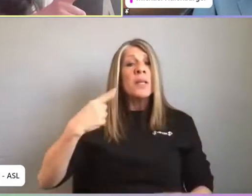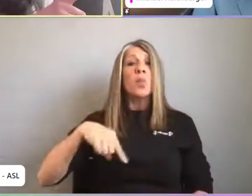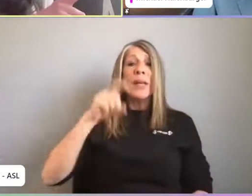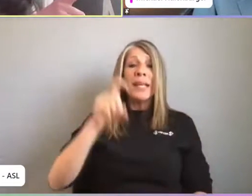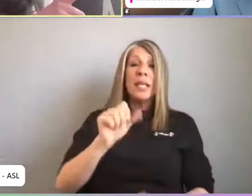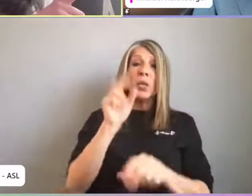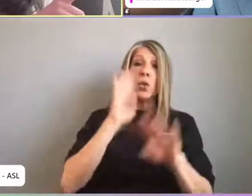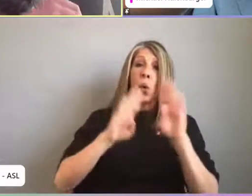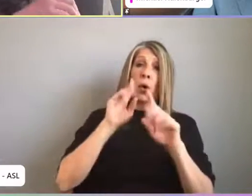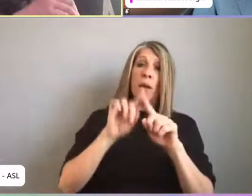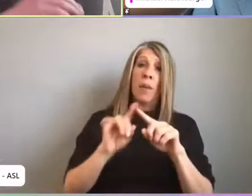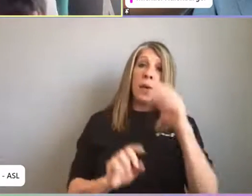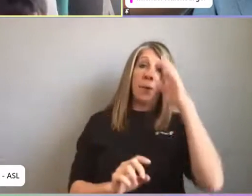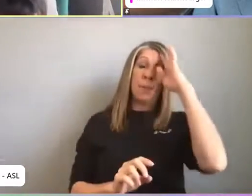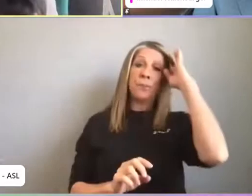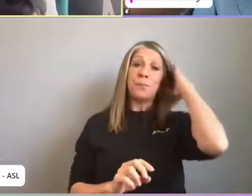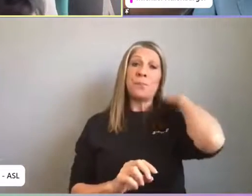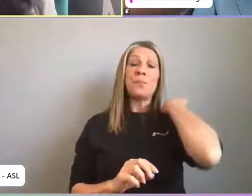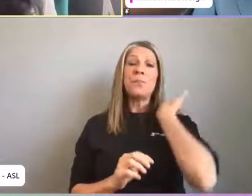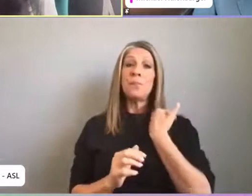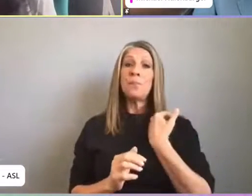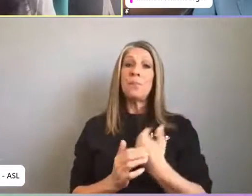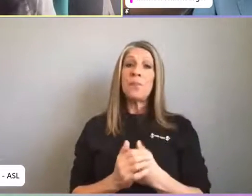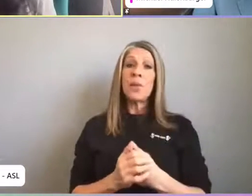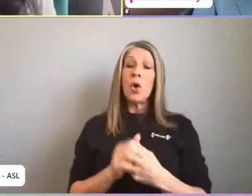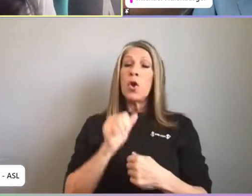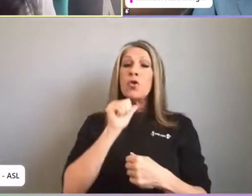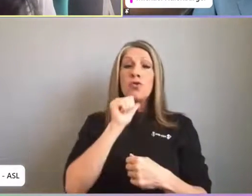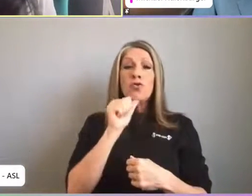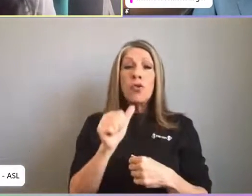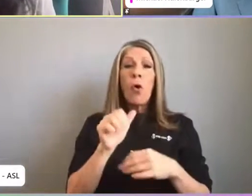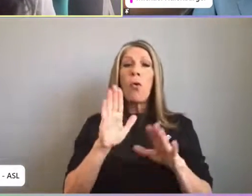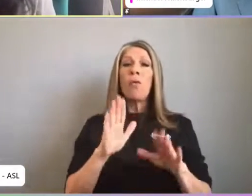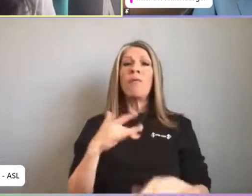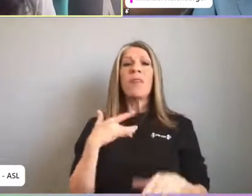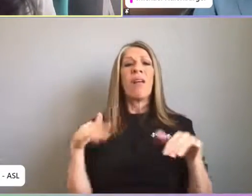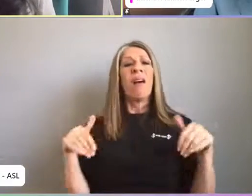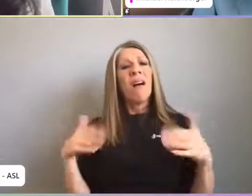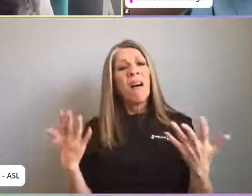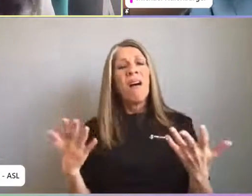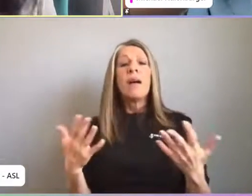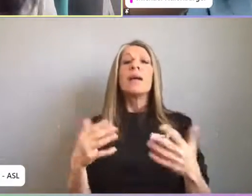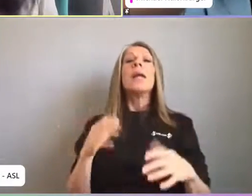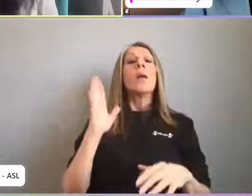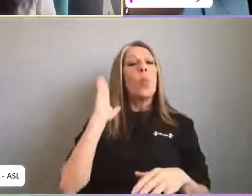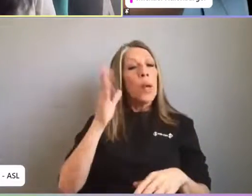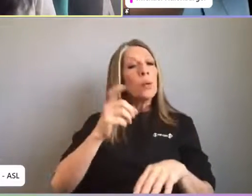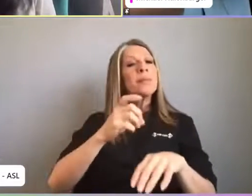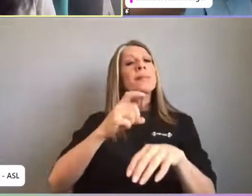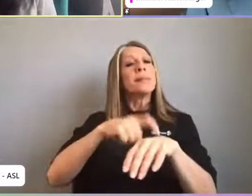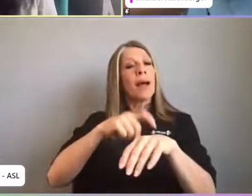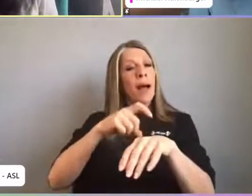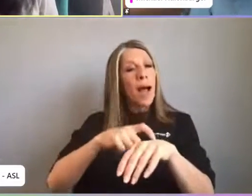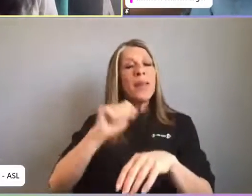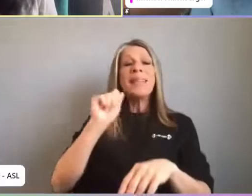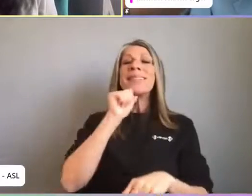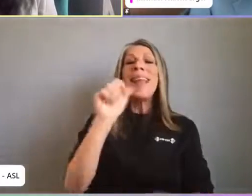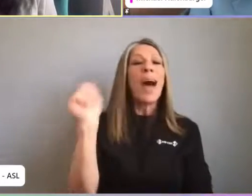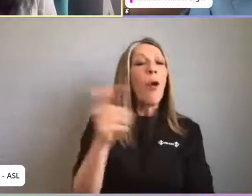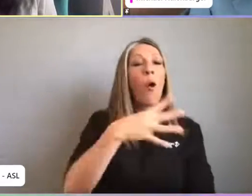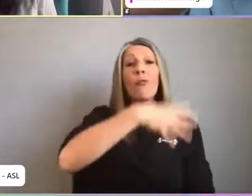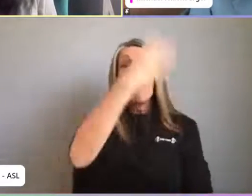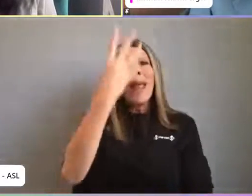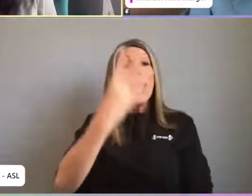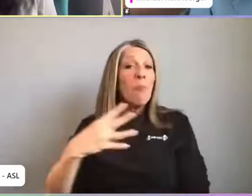about. So don't get discouraged. It is going to take time. Yep. It's not all rainbows and